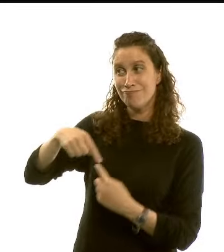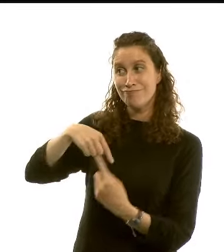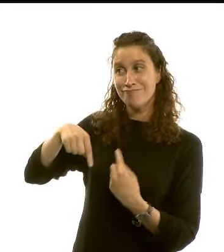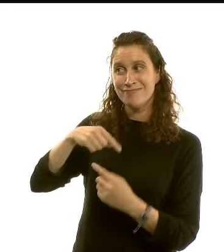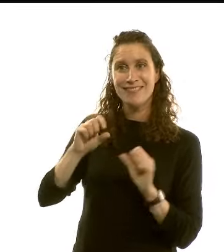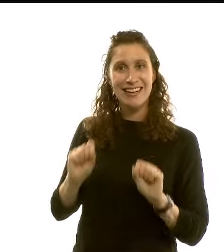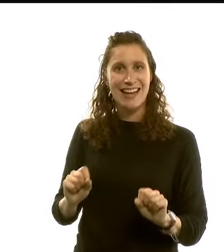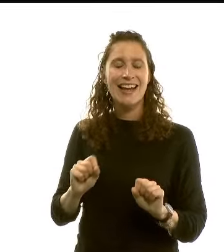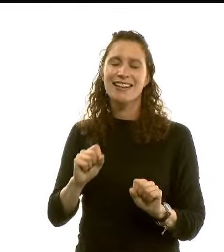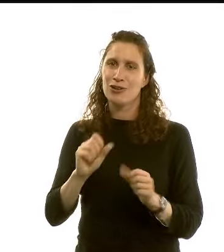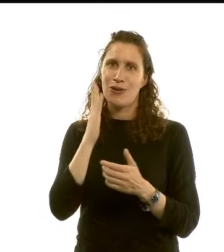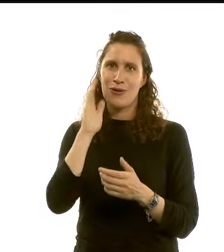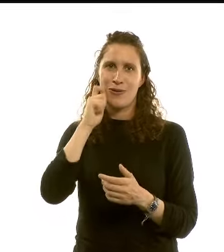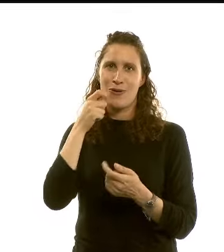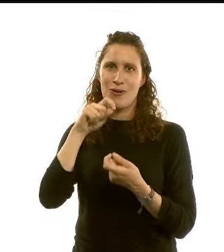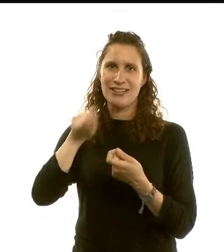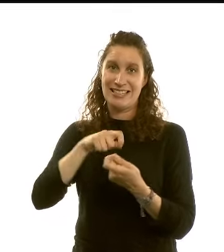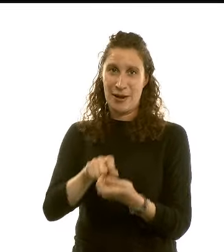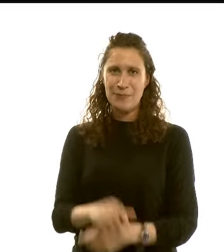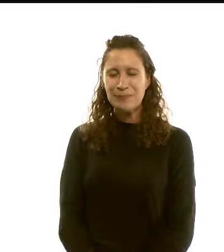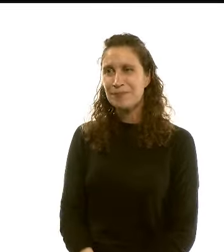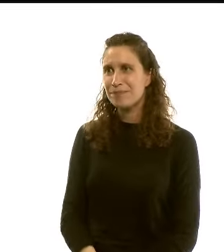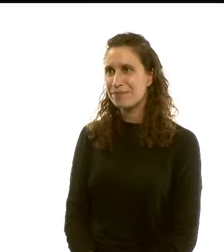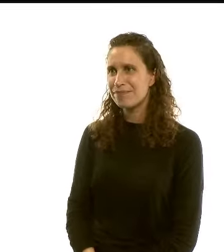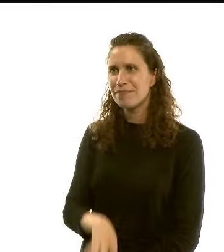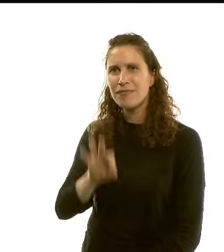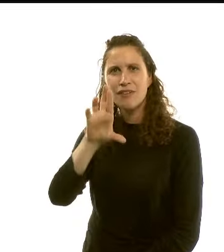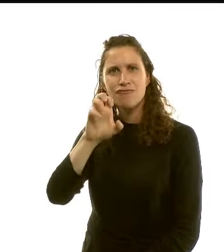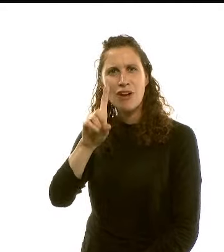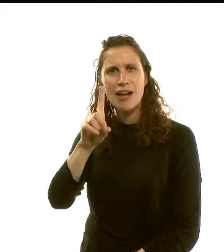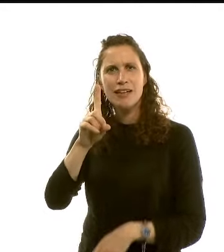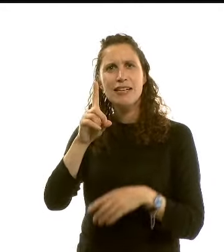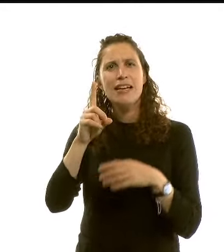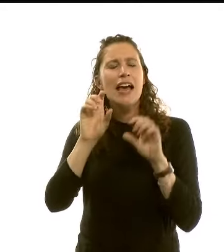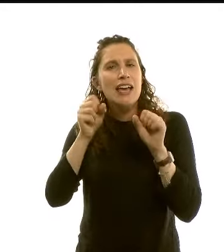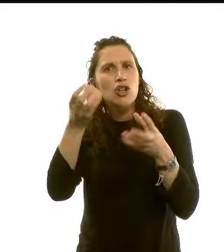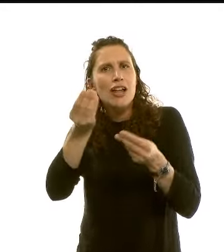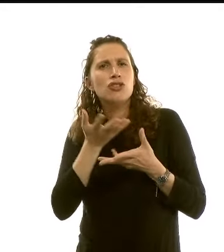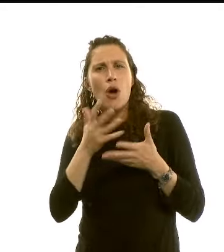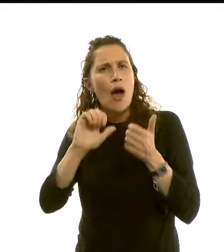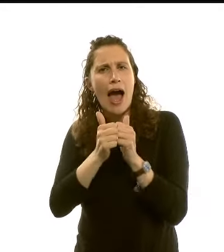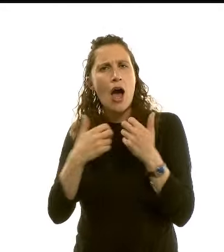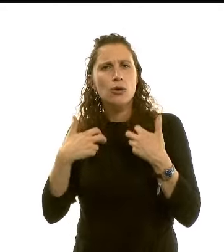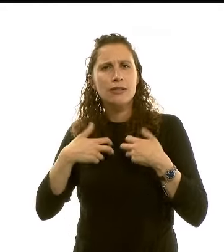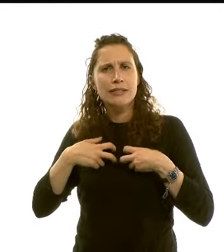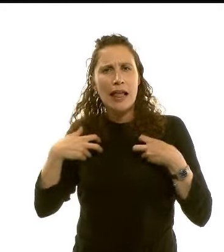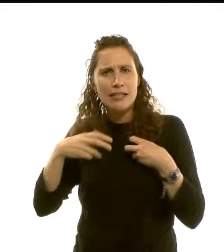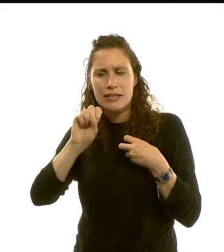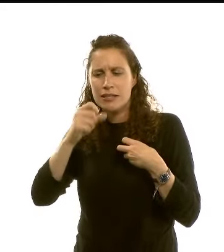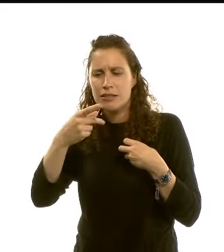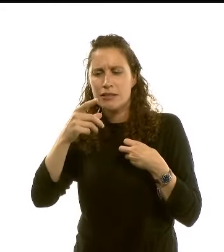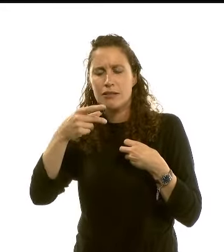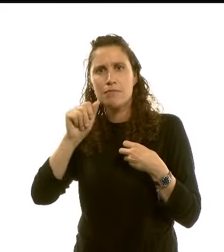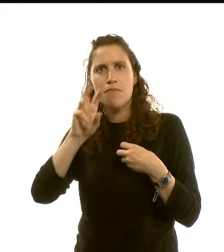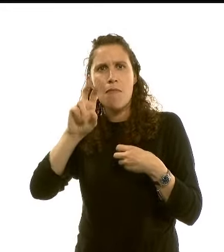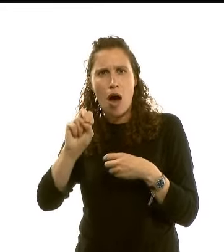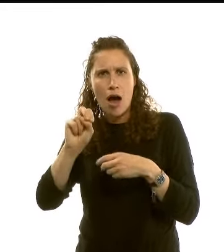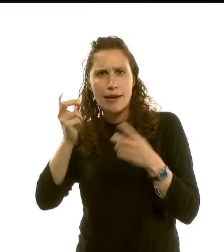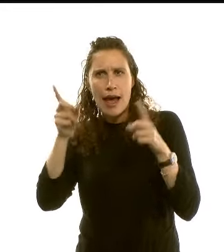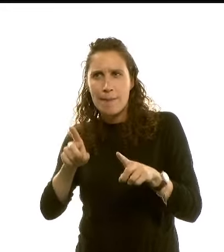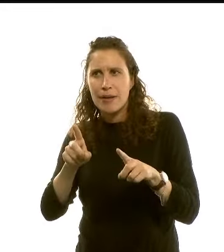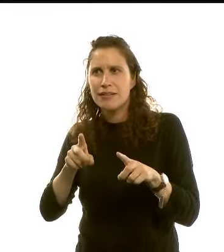detail. I really like it. And Fred, can you show us exactly how the skeleton spawns? Of course. So you have a mechanism here with the wall where you can make